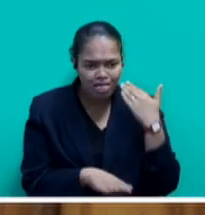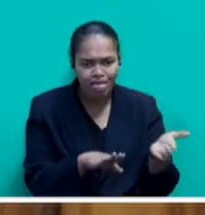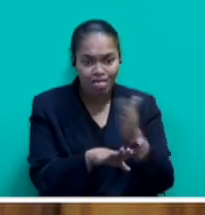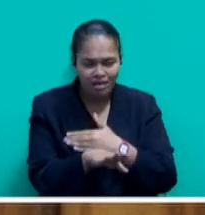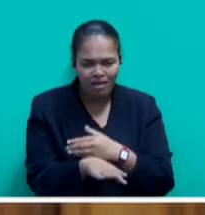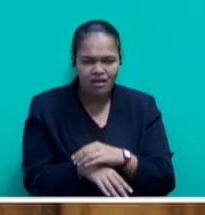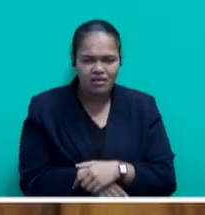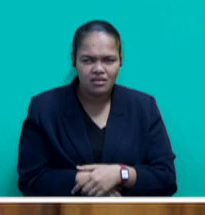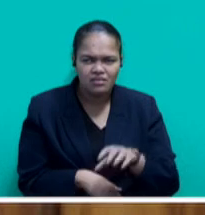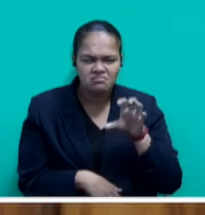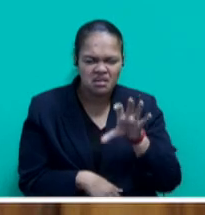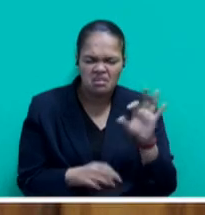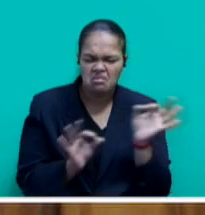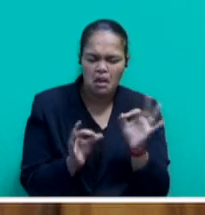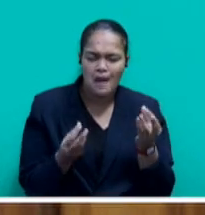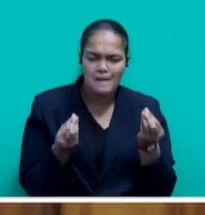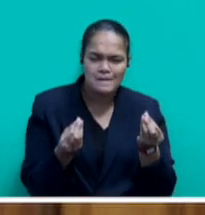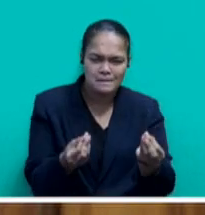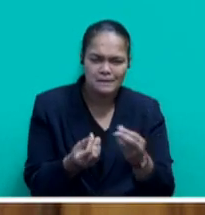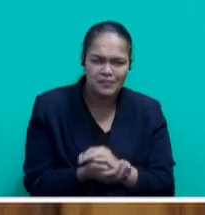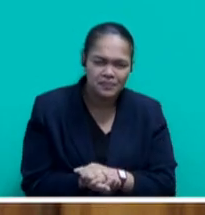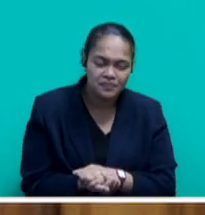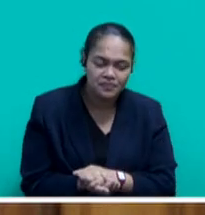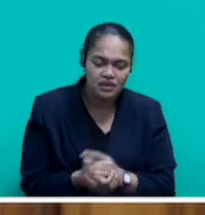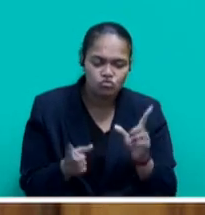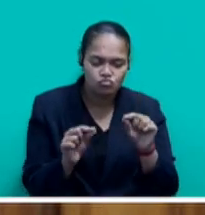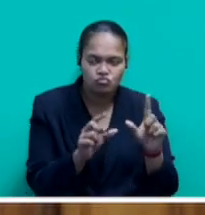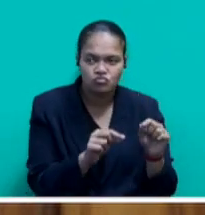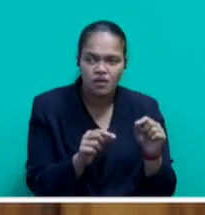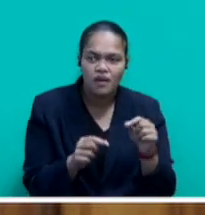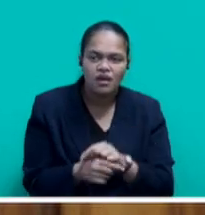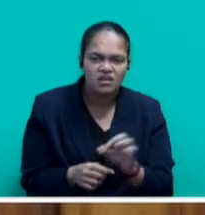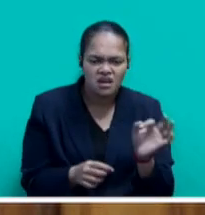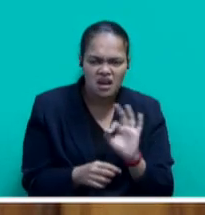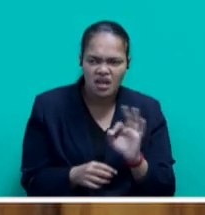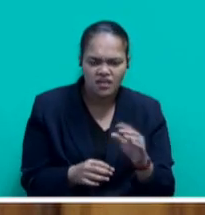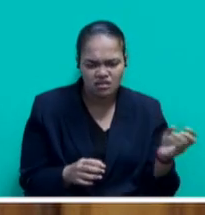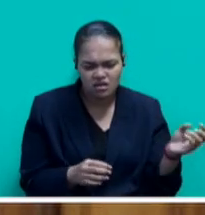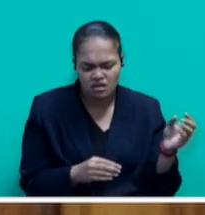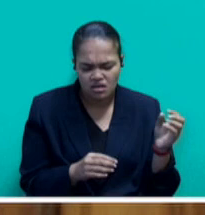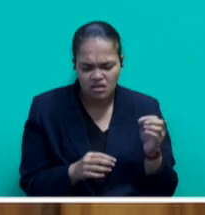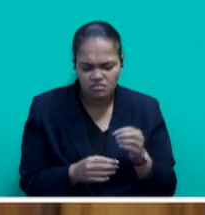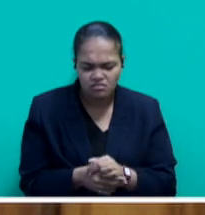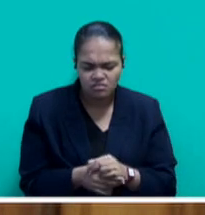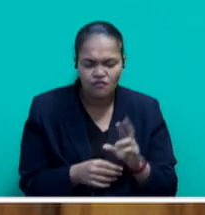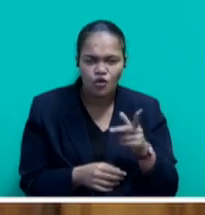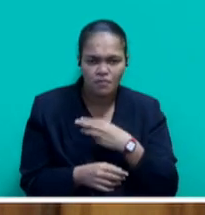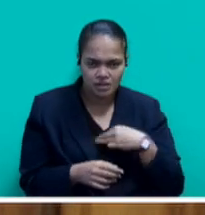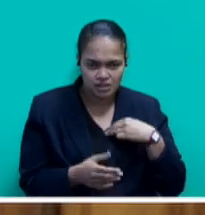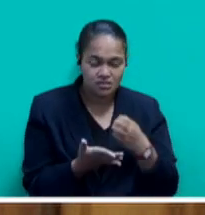never had any say all in the planning and formulation of the budgets. Their inputs were never taken on board their own Minister for